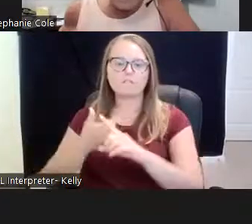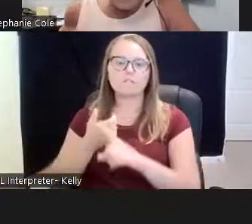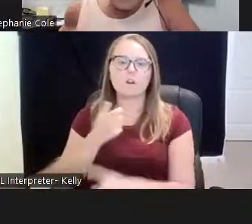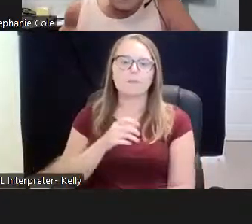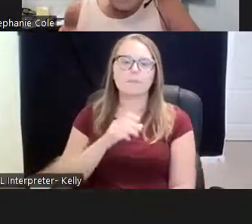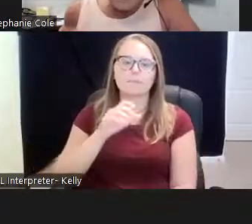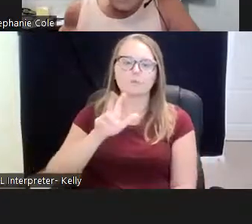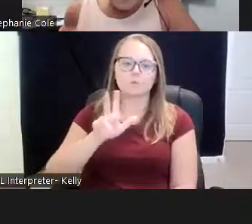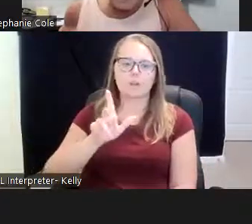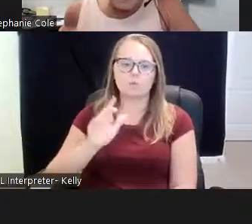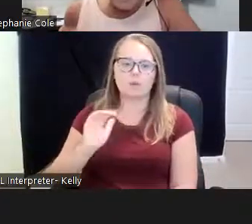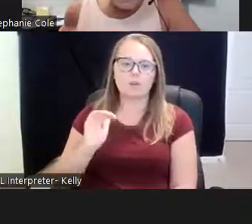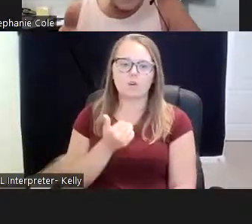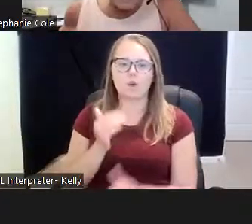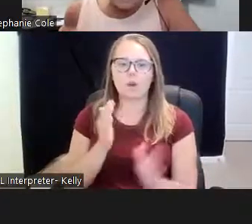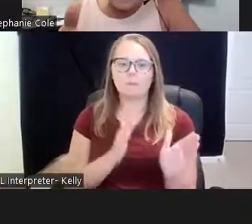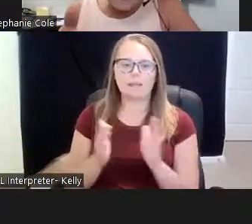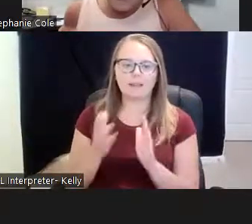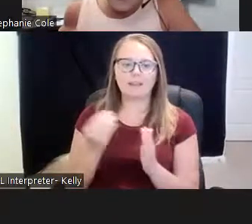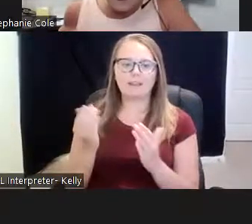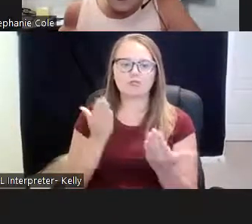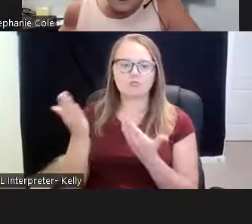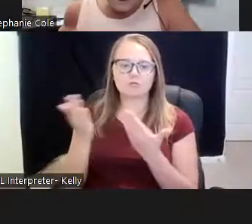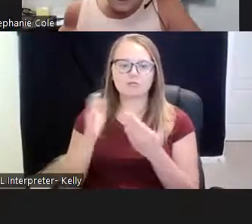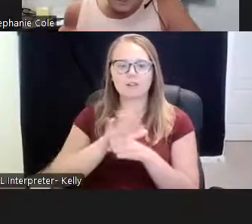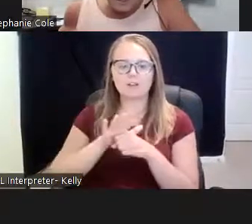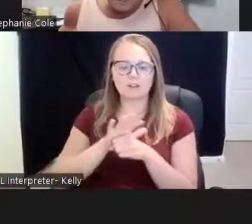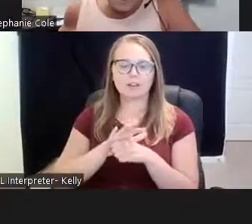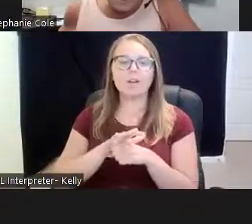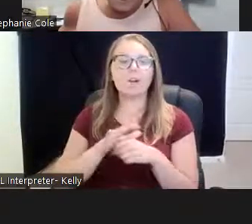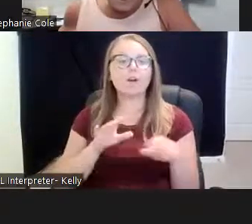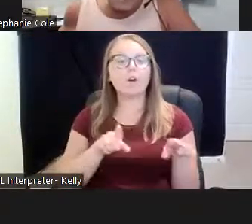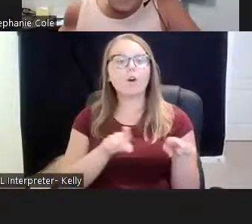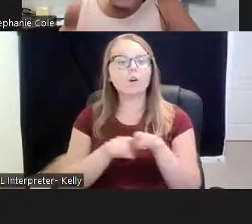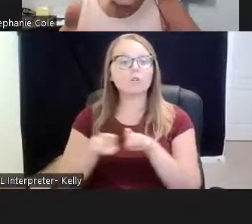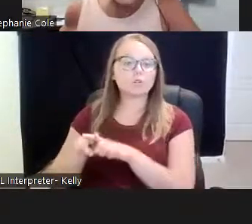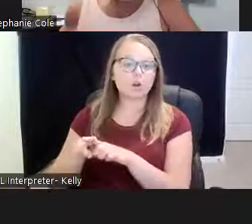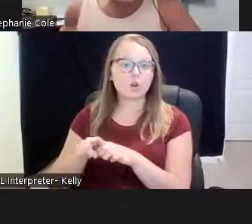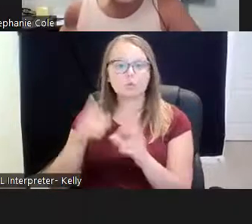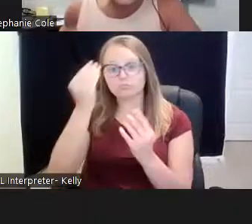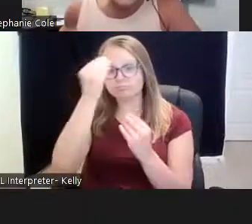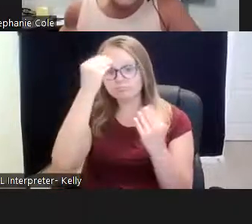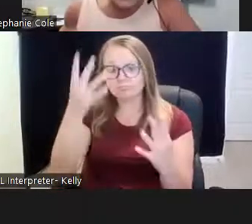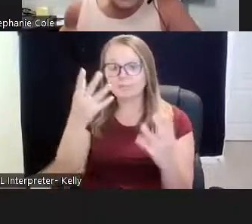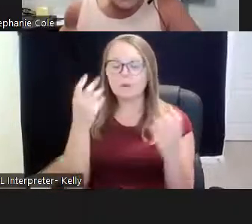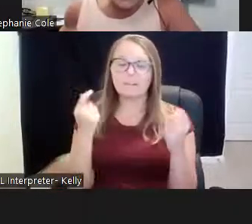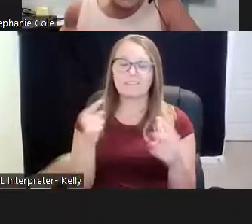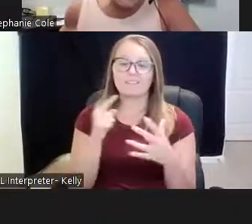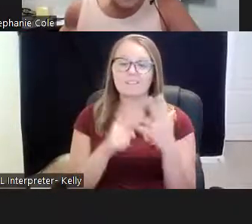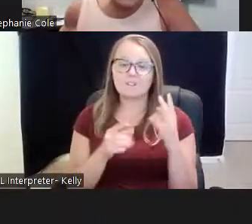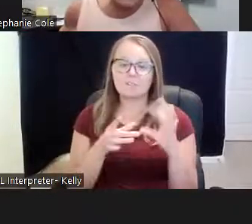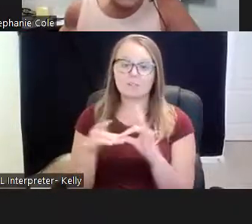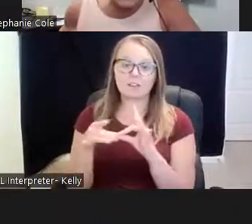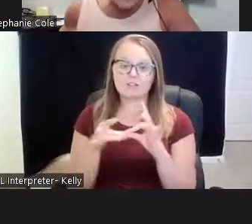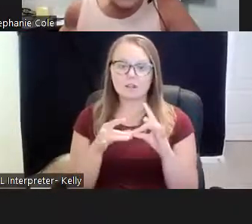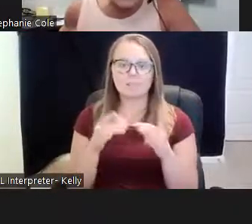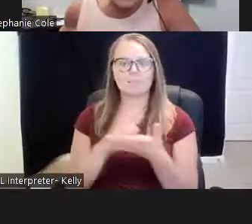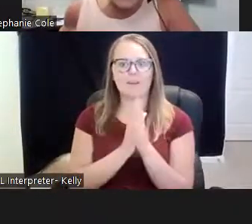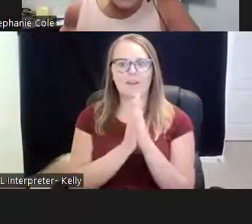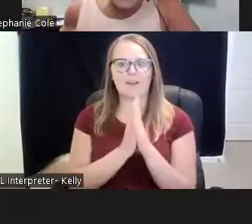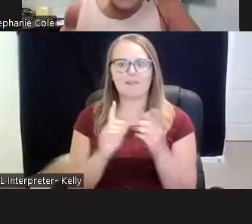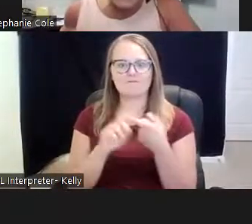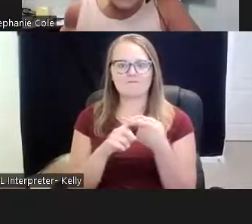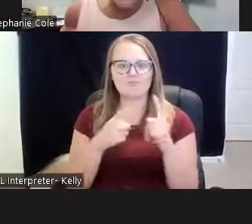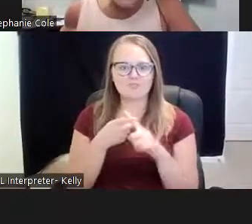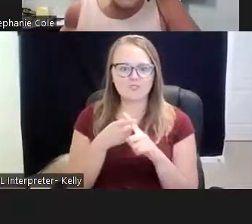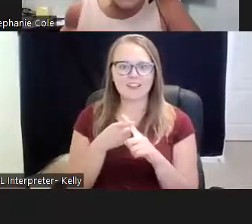of our planning and service areas. And anecdotally, I'll share with you that many of these relationships have turned into friendships lasting